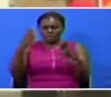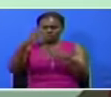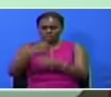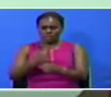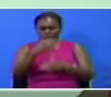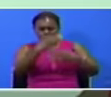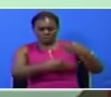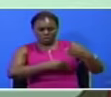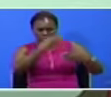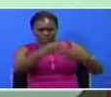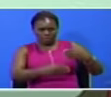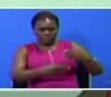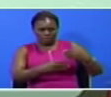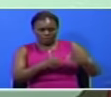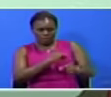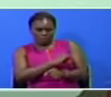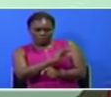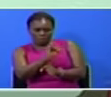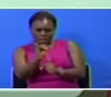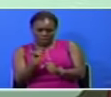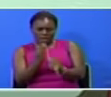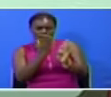manufacturers. The design of that